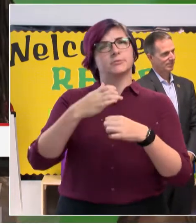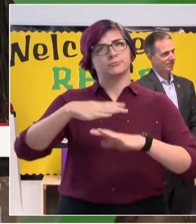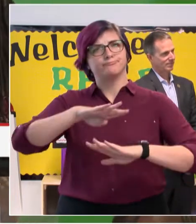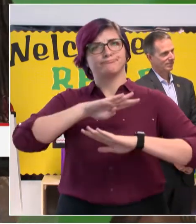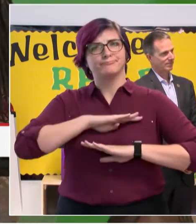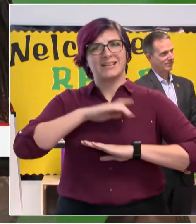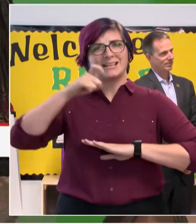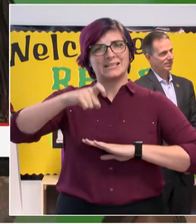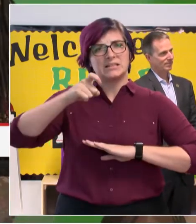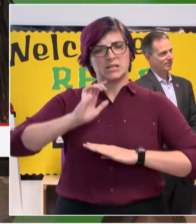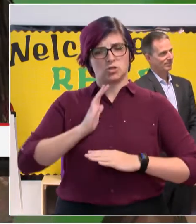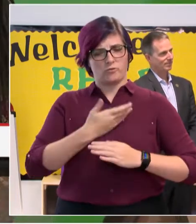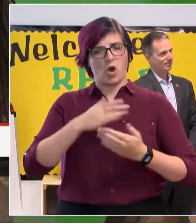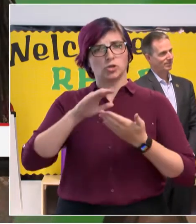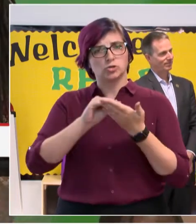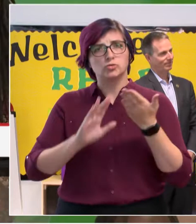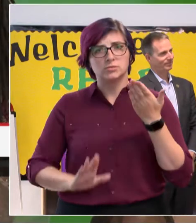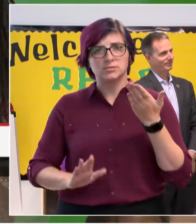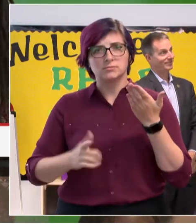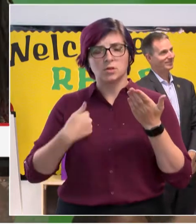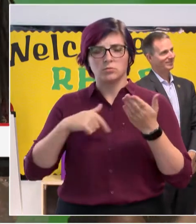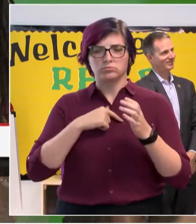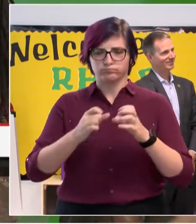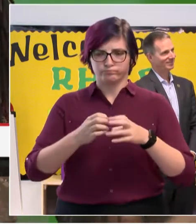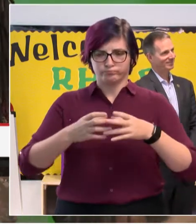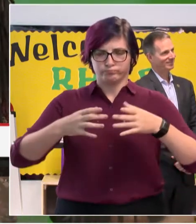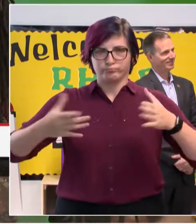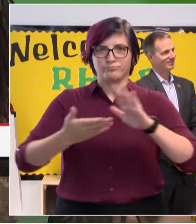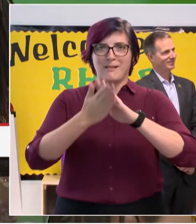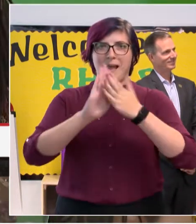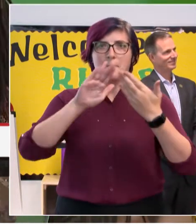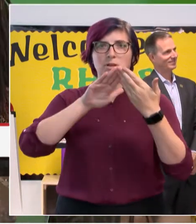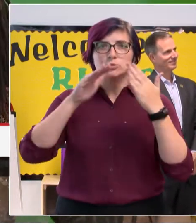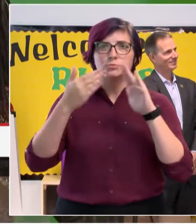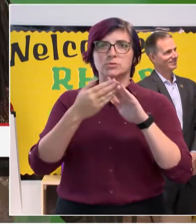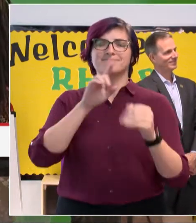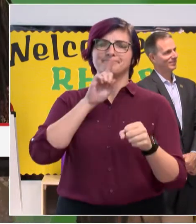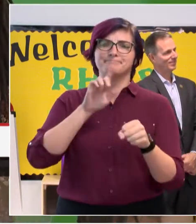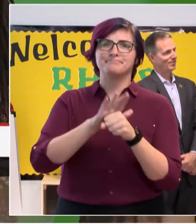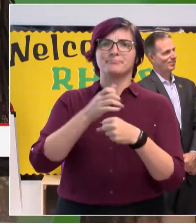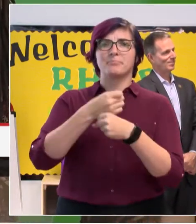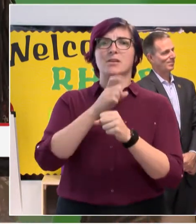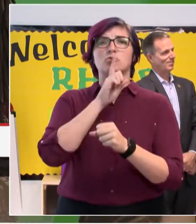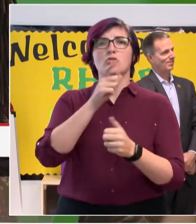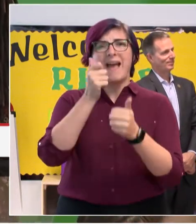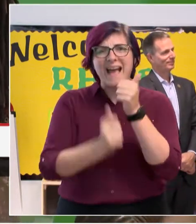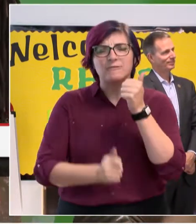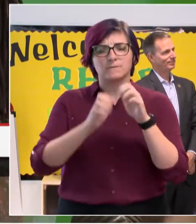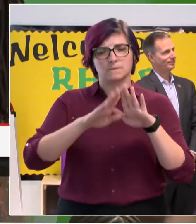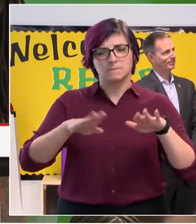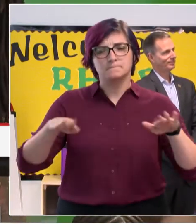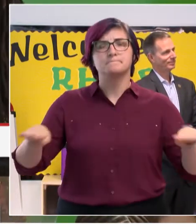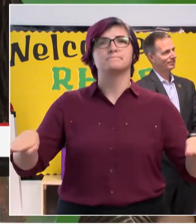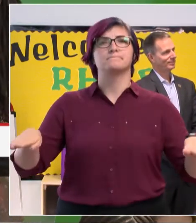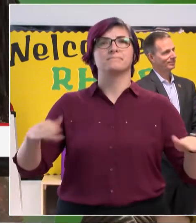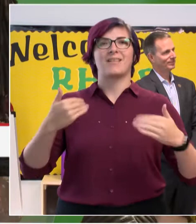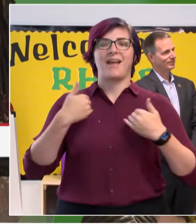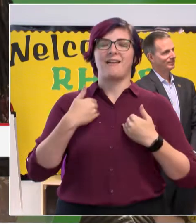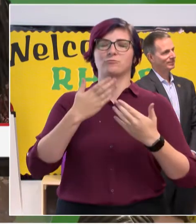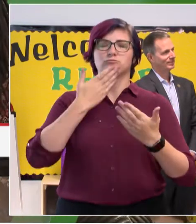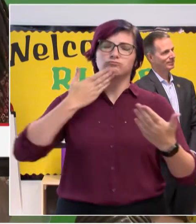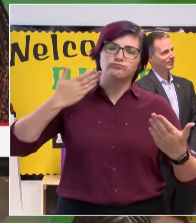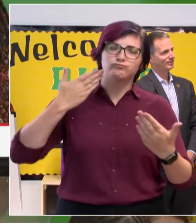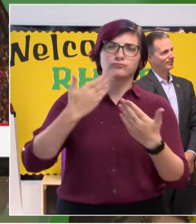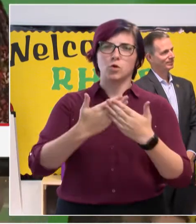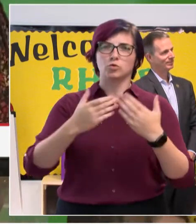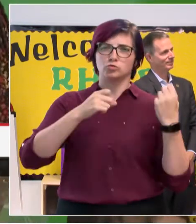of our students. We have grown into a community that is committed to ensuring that every child receives a joyful and rigorous educational